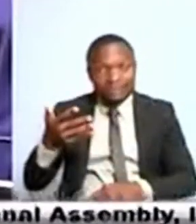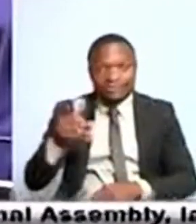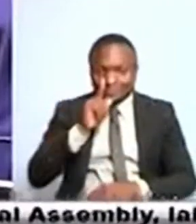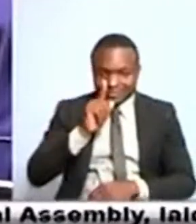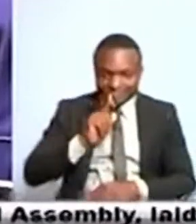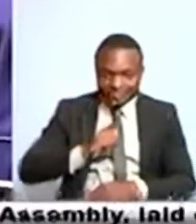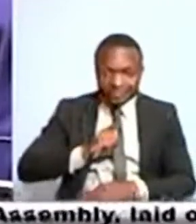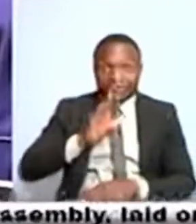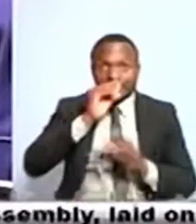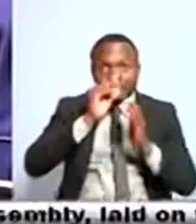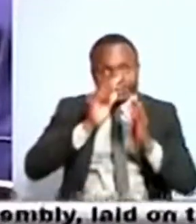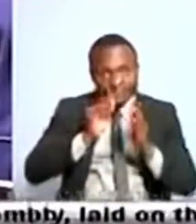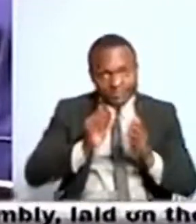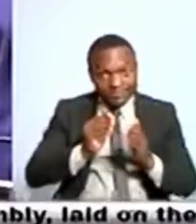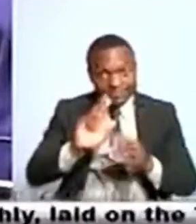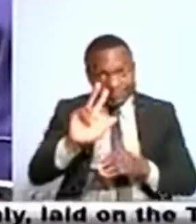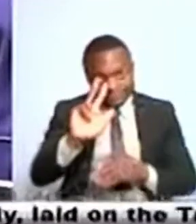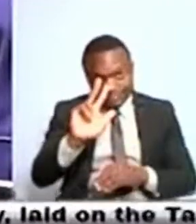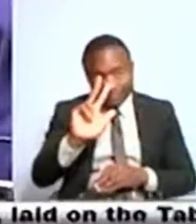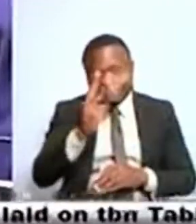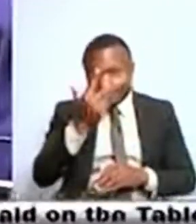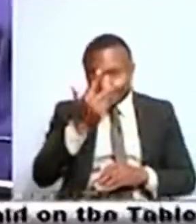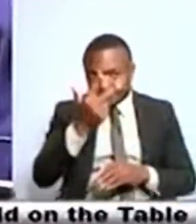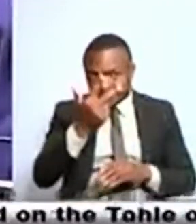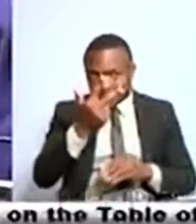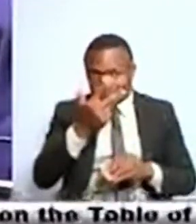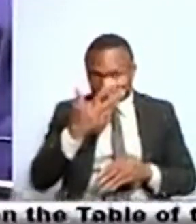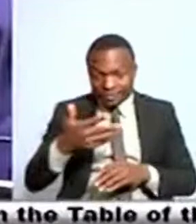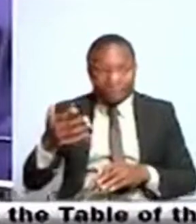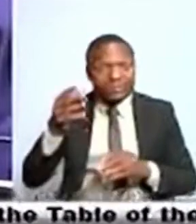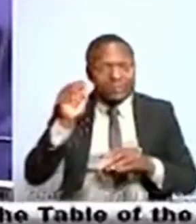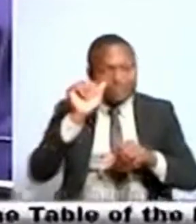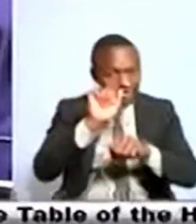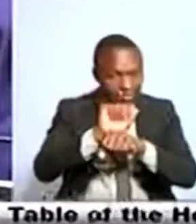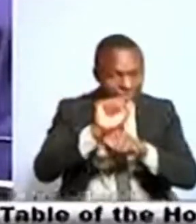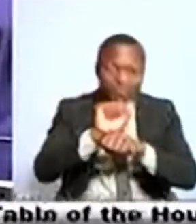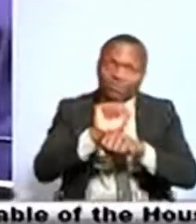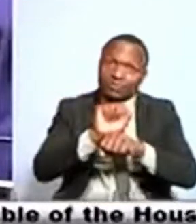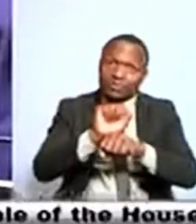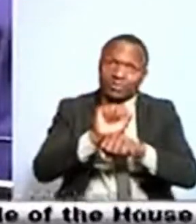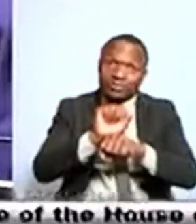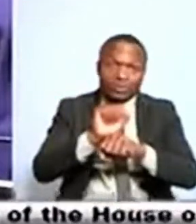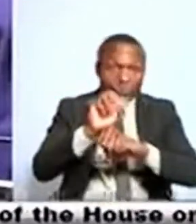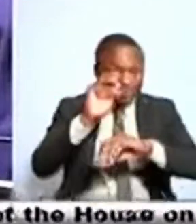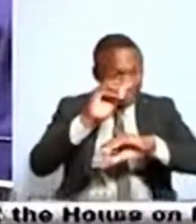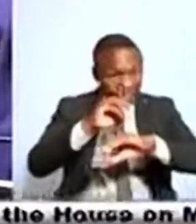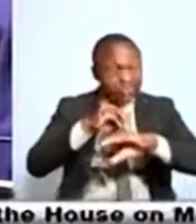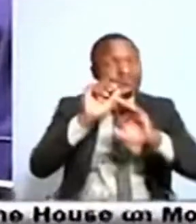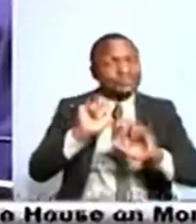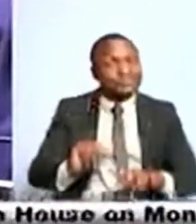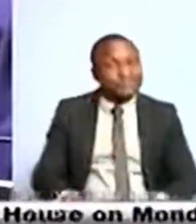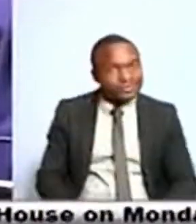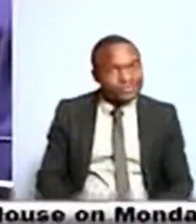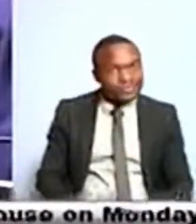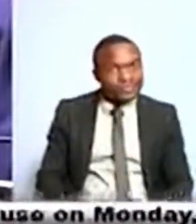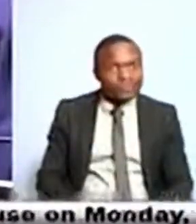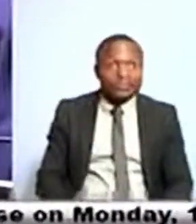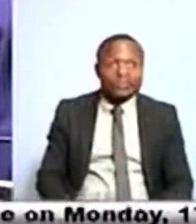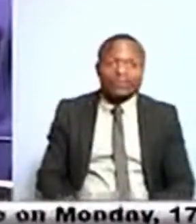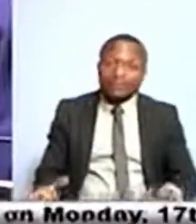Speaker. The third layer that we are working on, Madam Speaker, is called